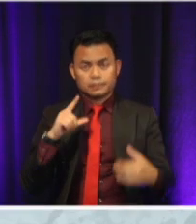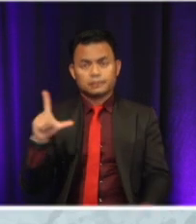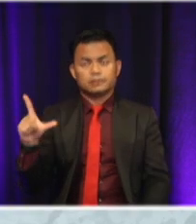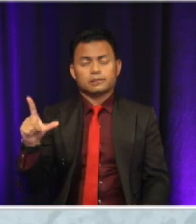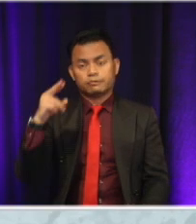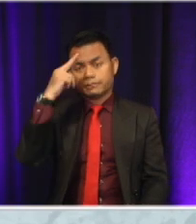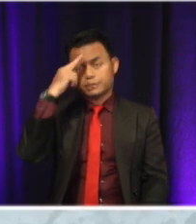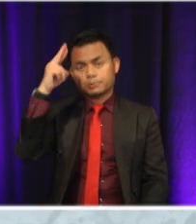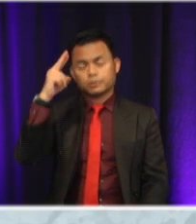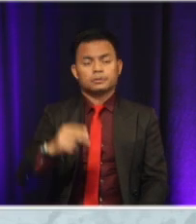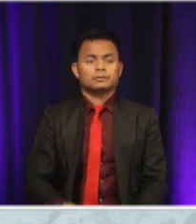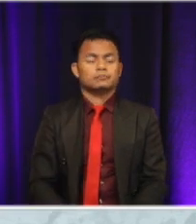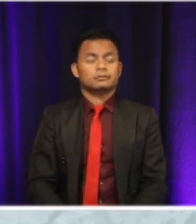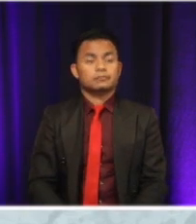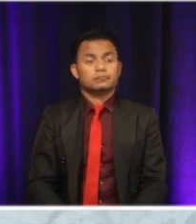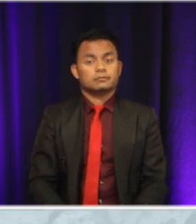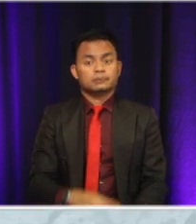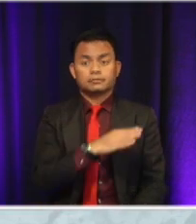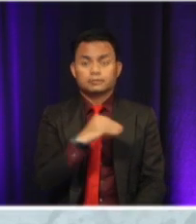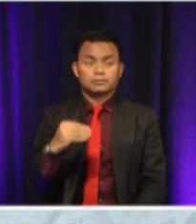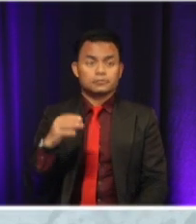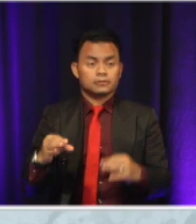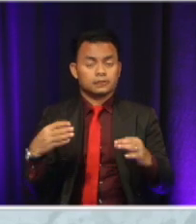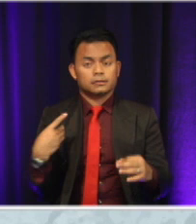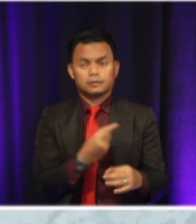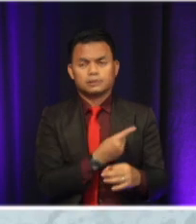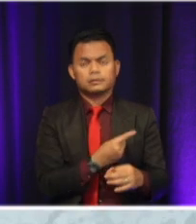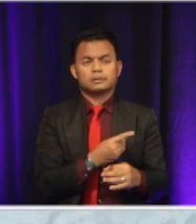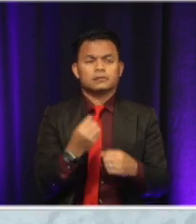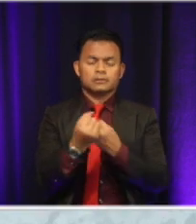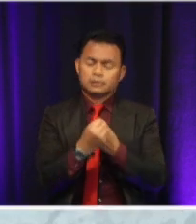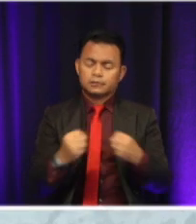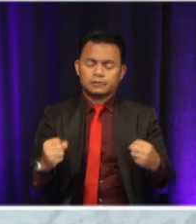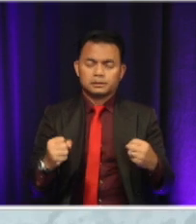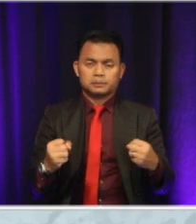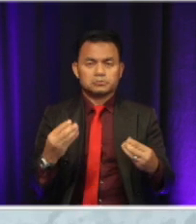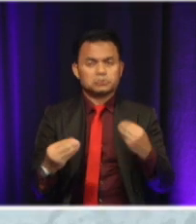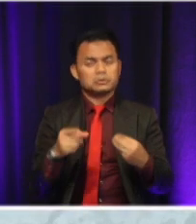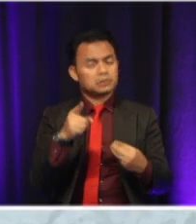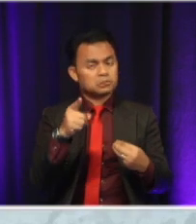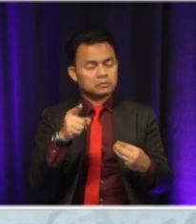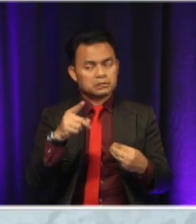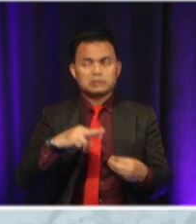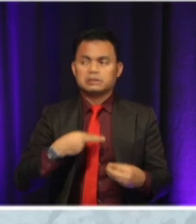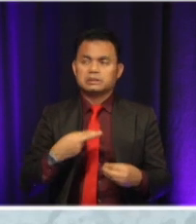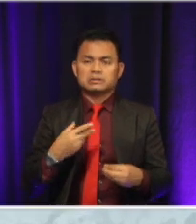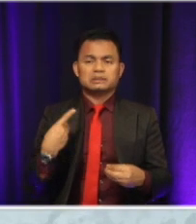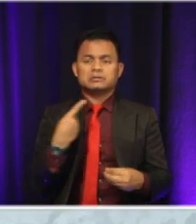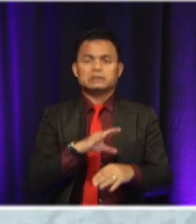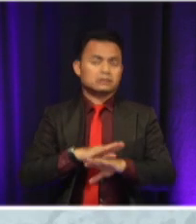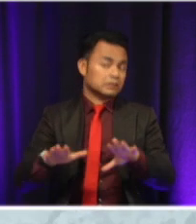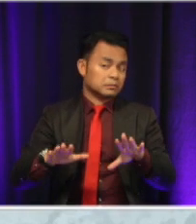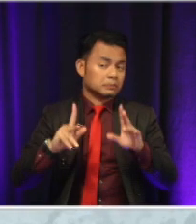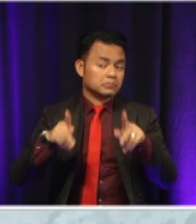As you were reading through the play, some of you might have felt he shouldn't have done it. The surgery